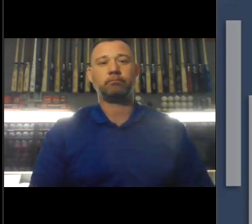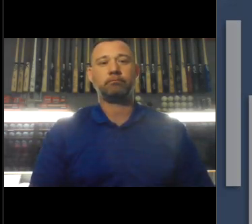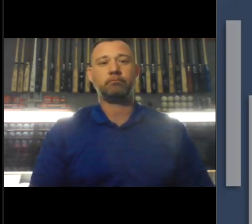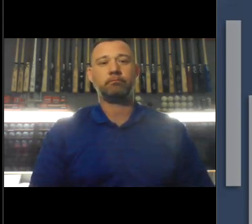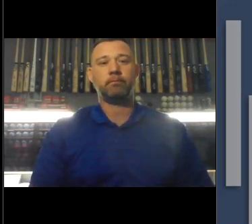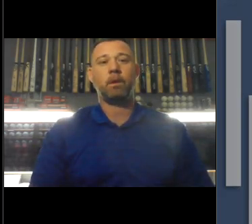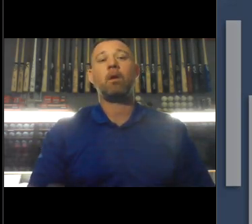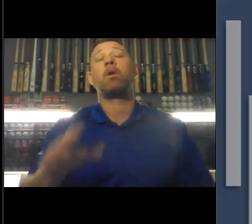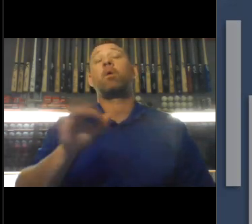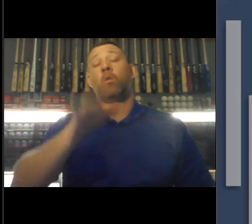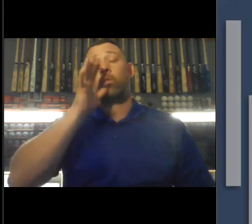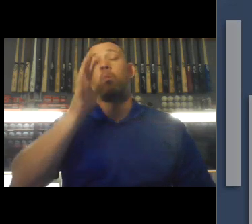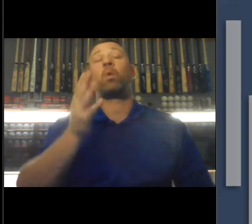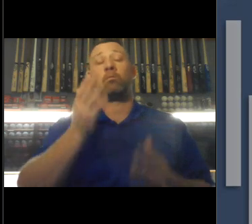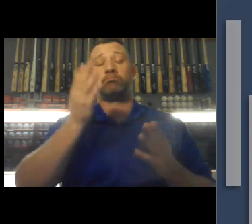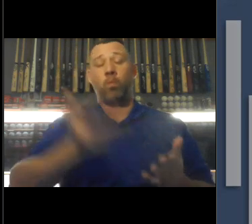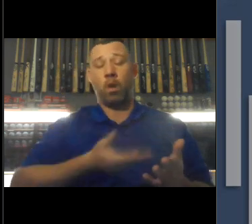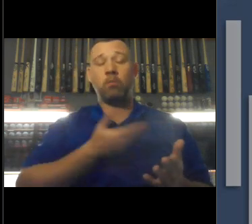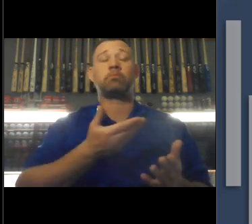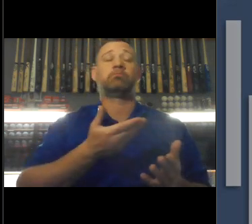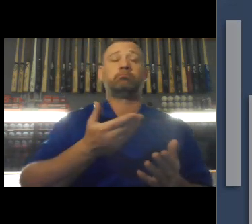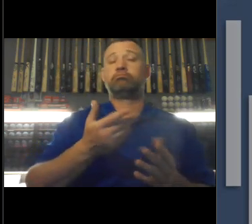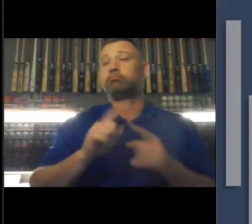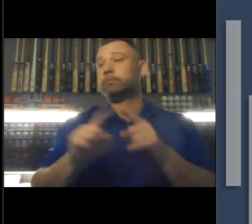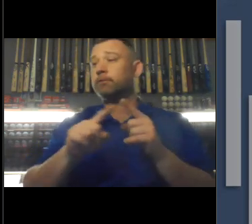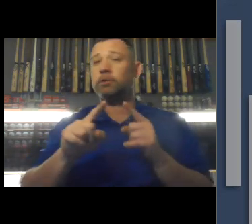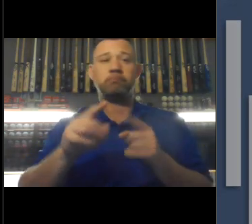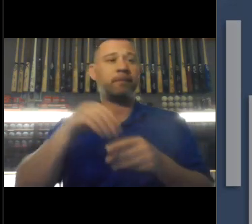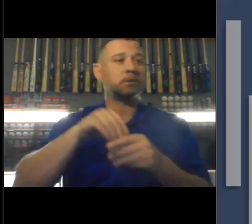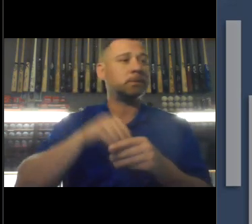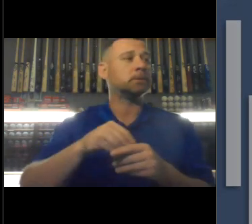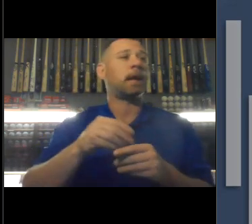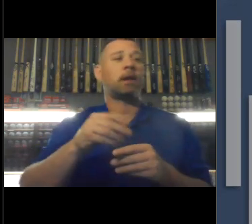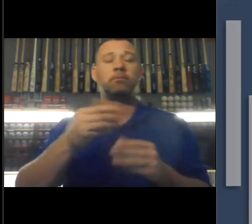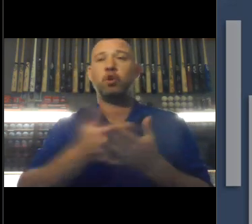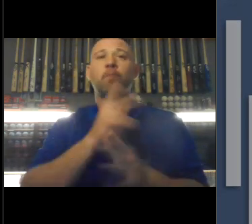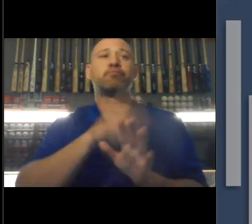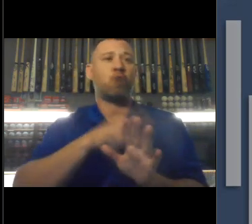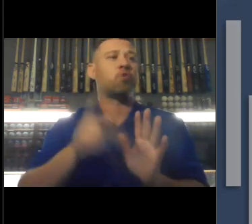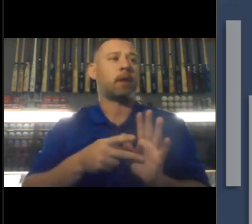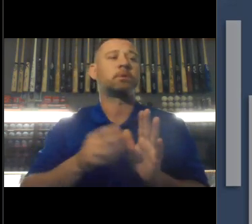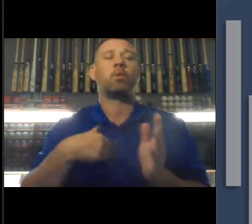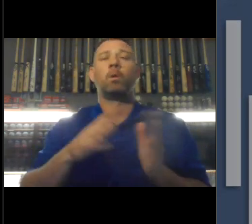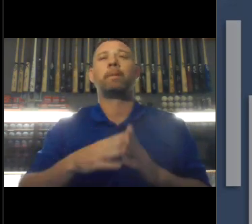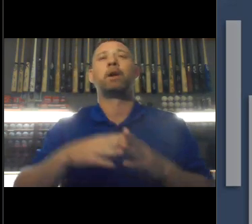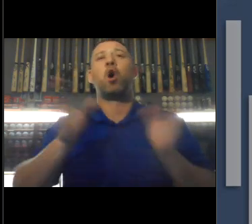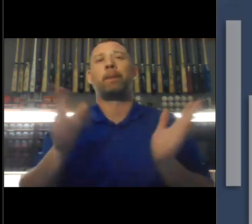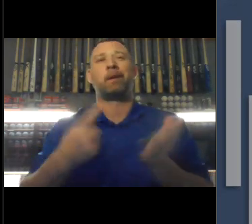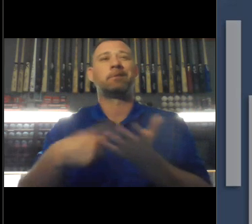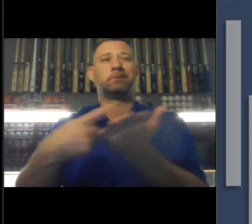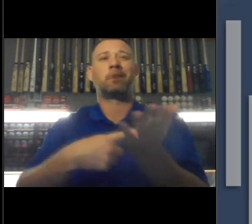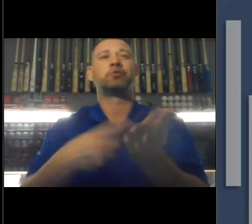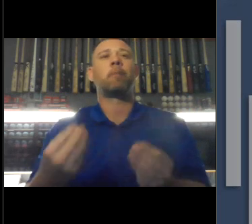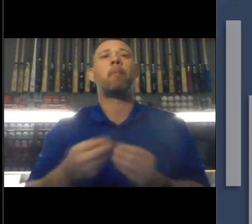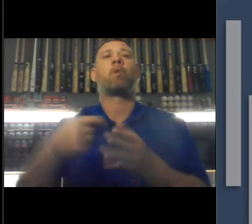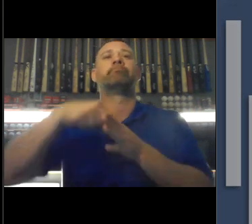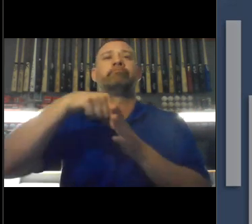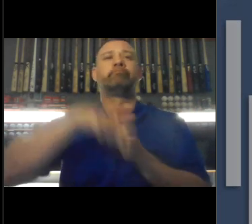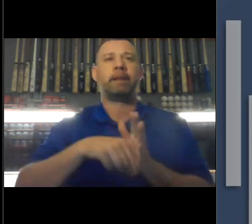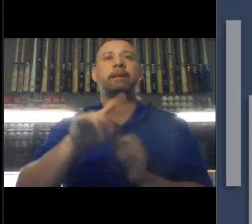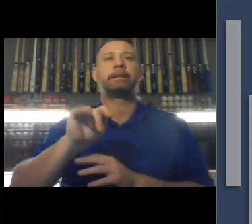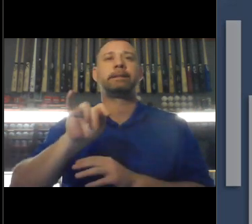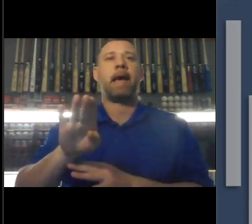certainly welcome additional investments for active transportation and other programs as well. And we'll be discussing this in more detail in tab